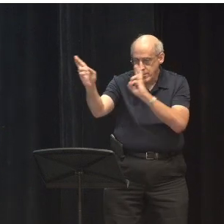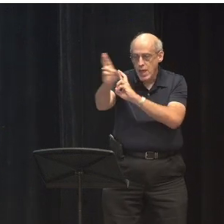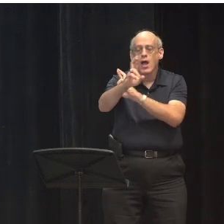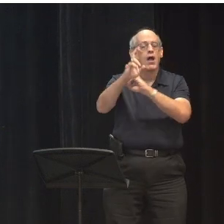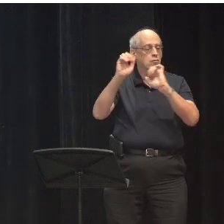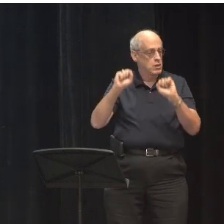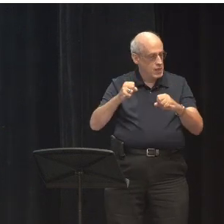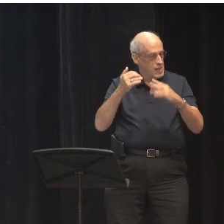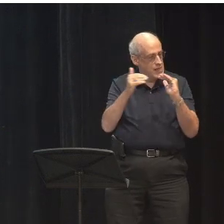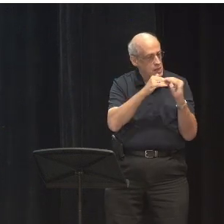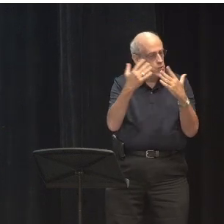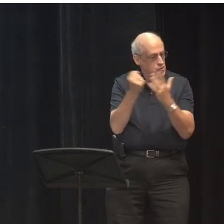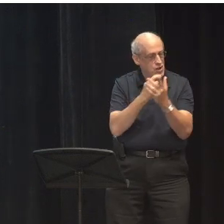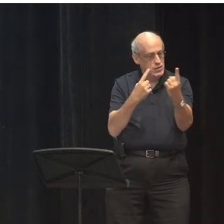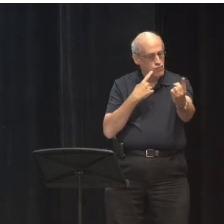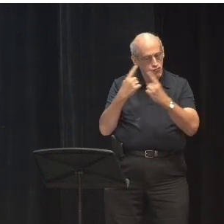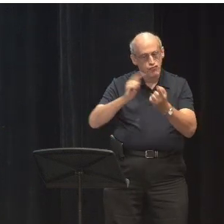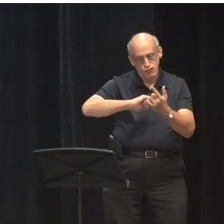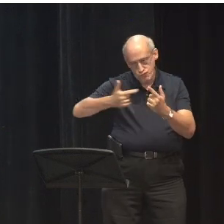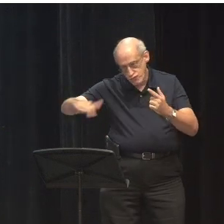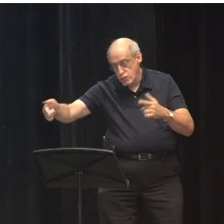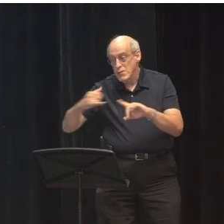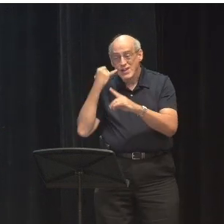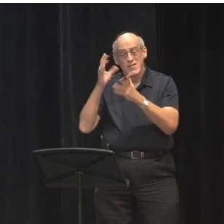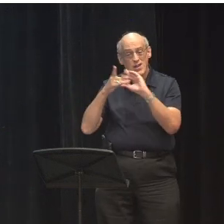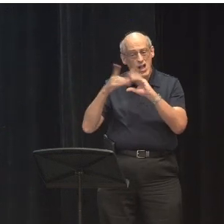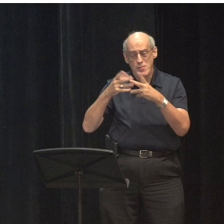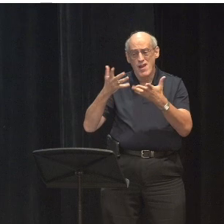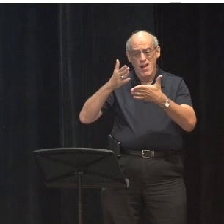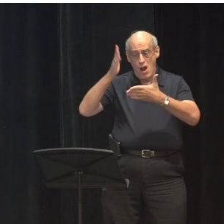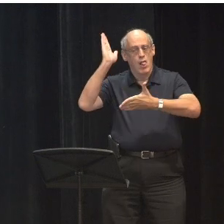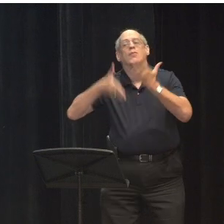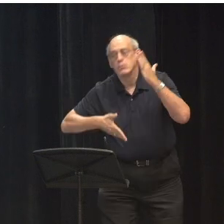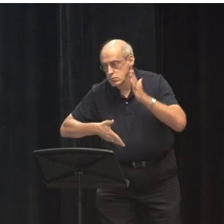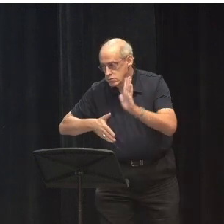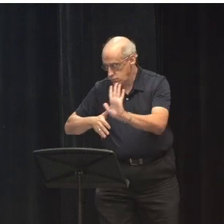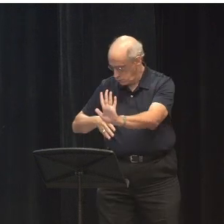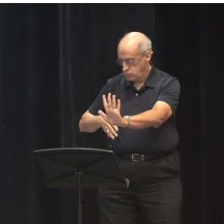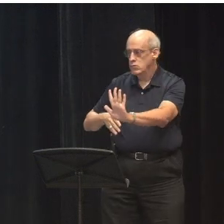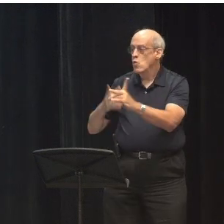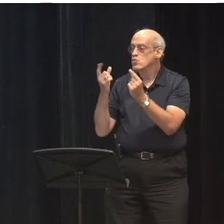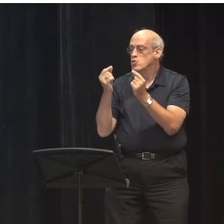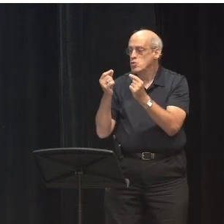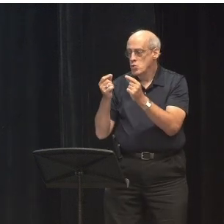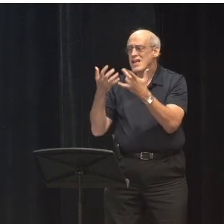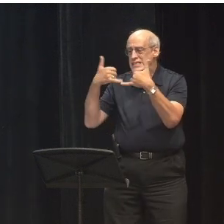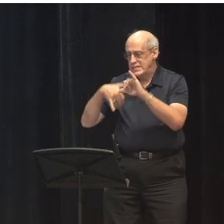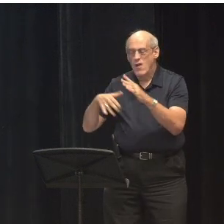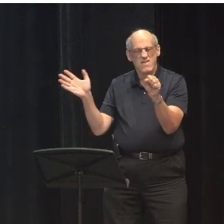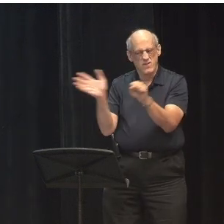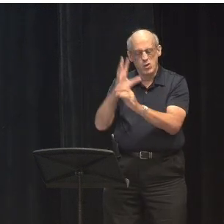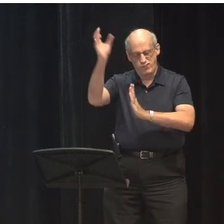equal opportunity to speak. But if your comment isn't finished by the end of 3 minutes, I would ask that you submit your